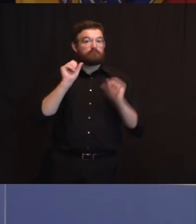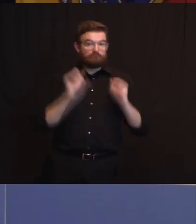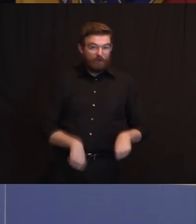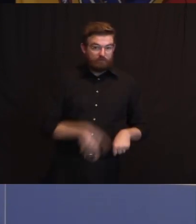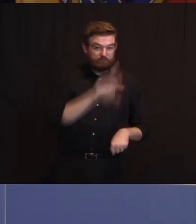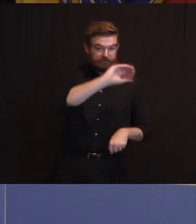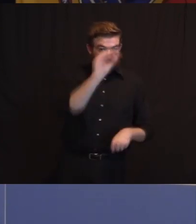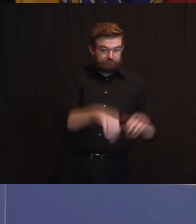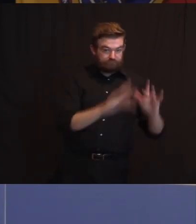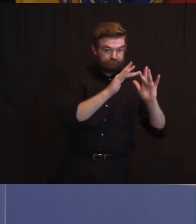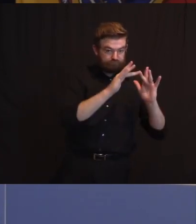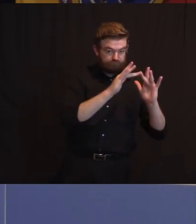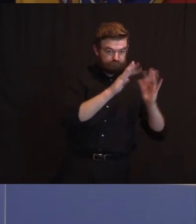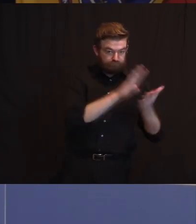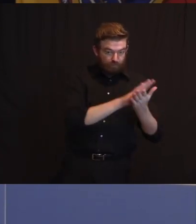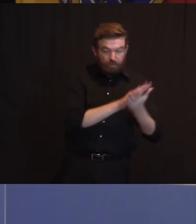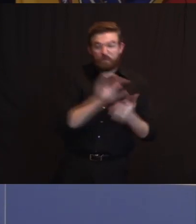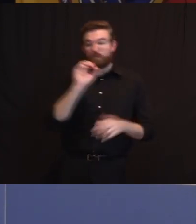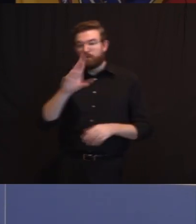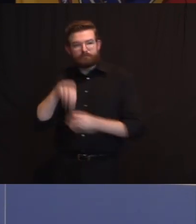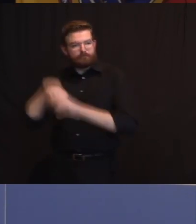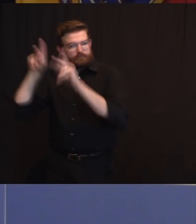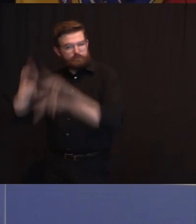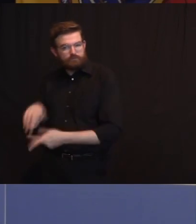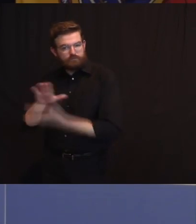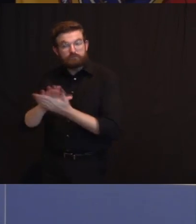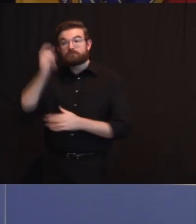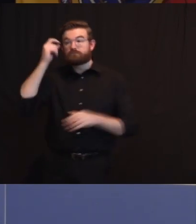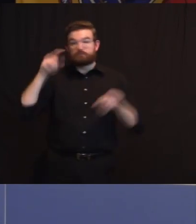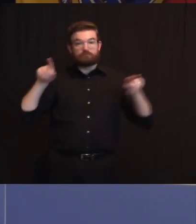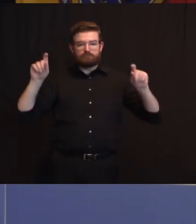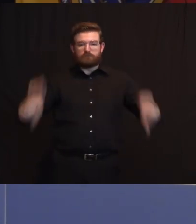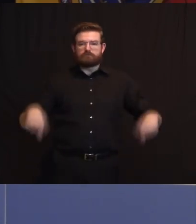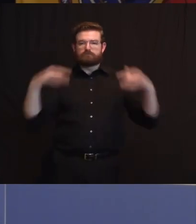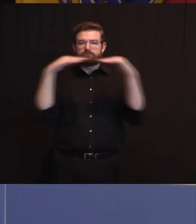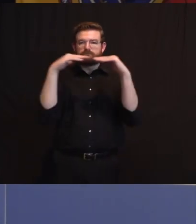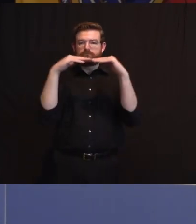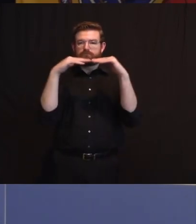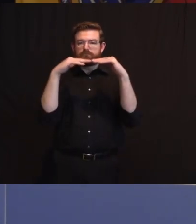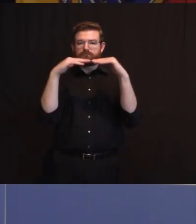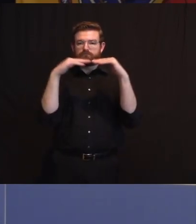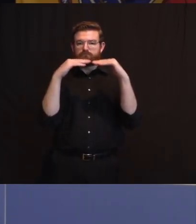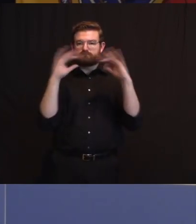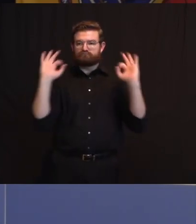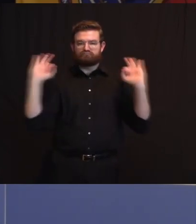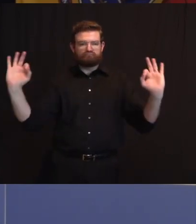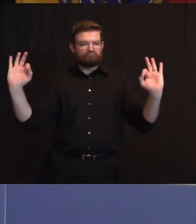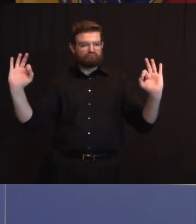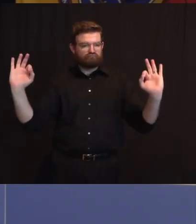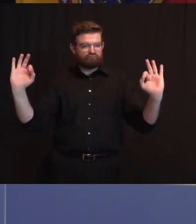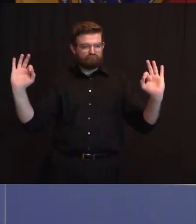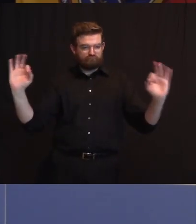that full-time remote learning must adhere to the same policies that in-person and hybrid programs